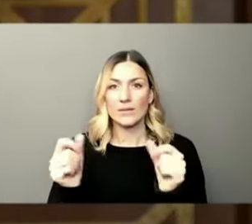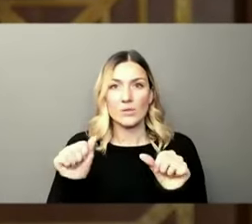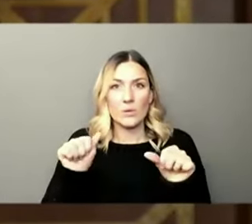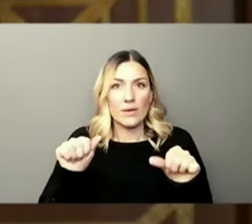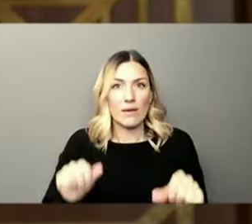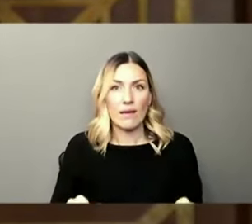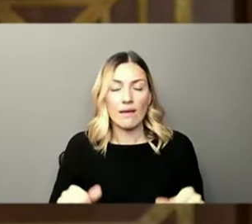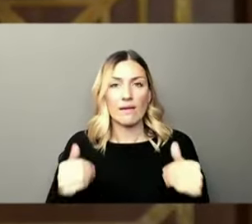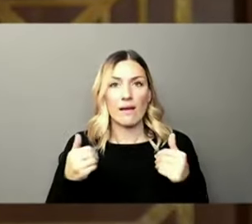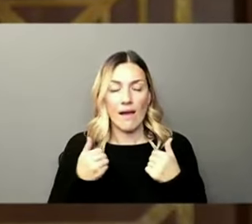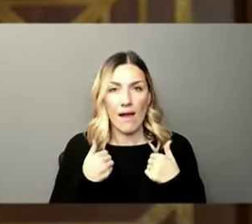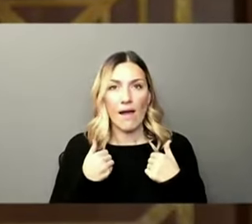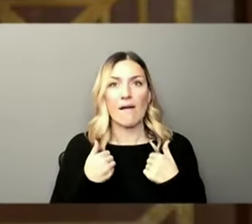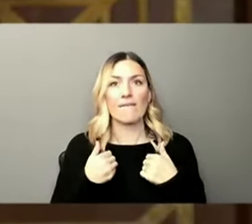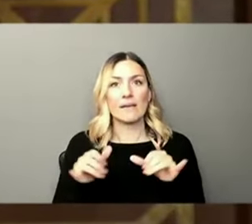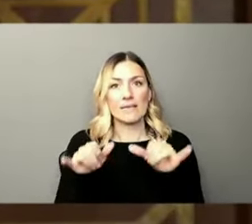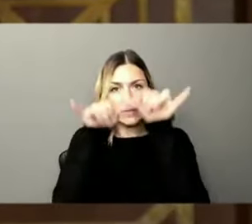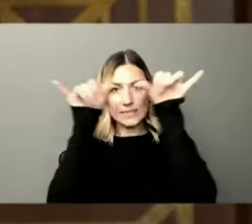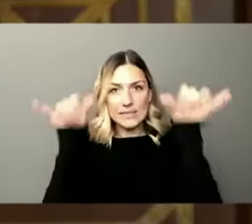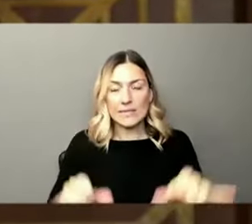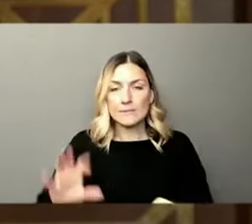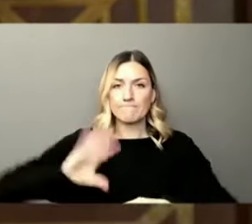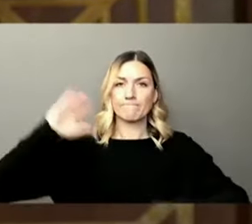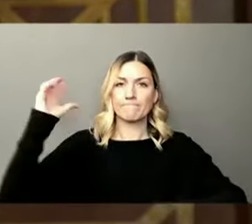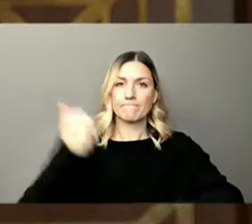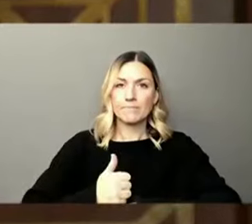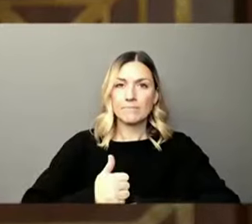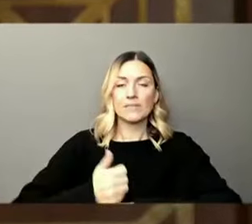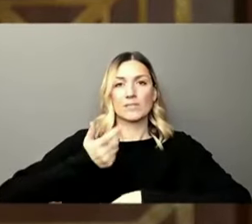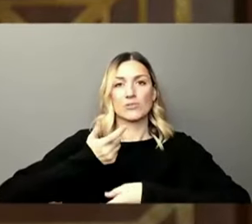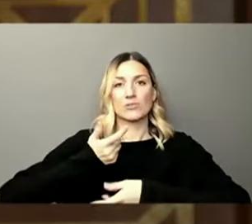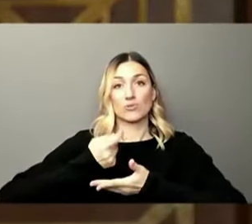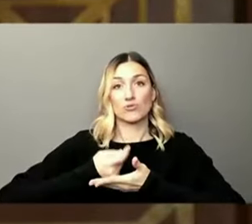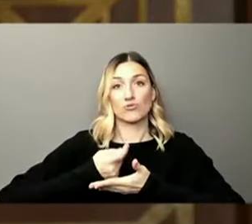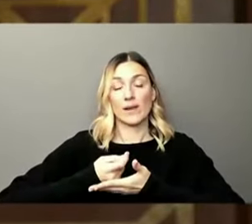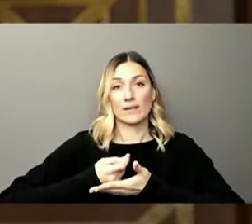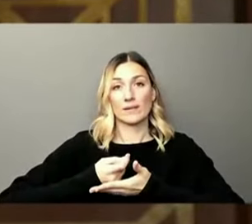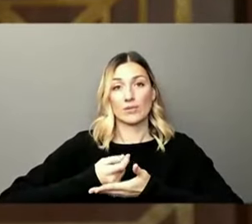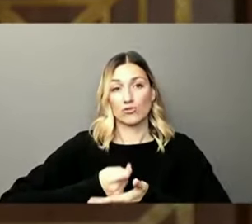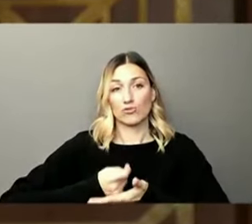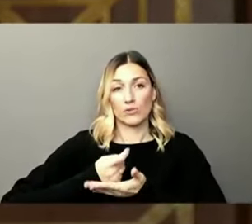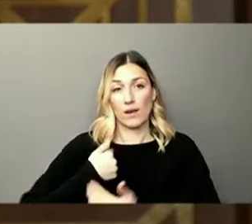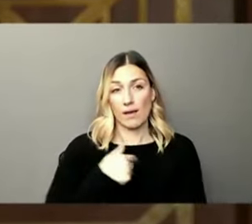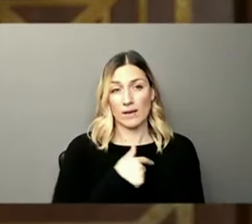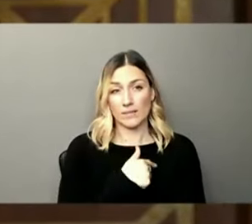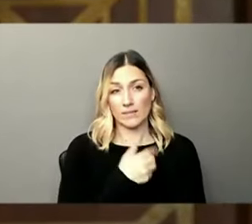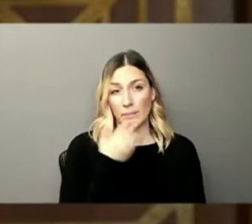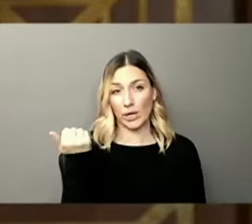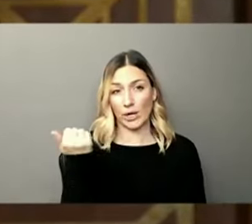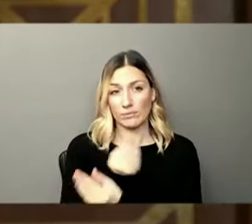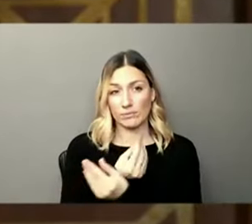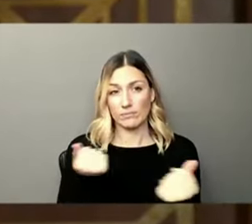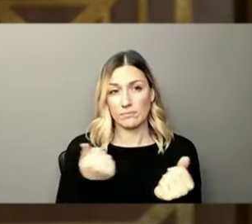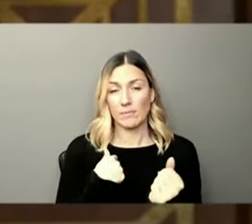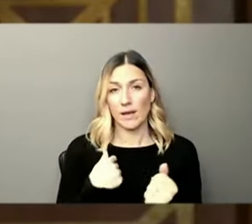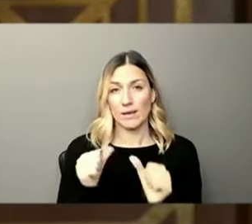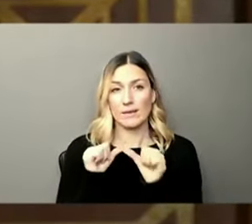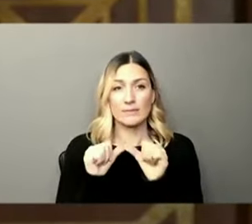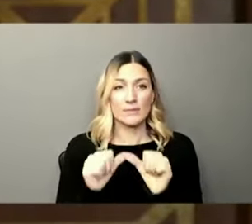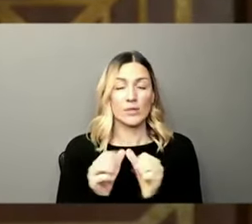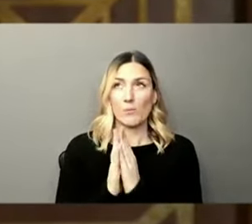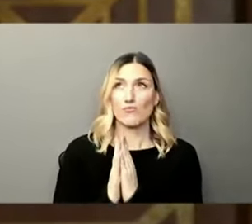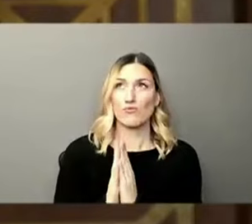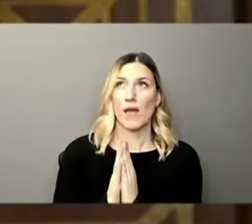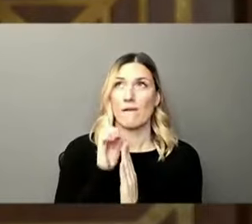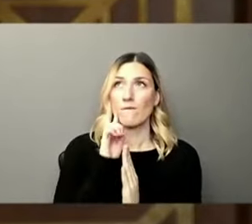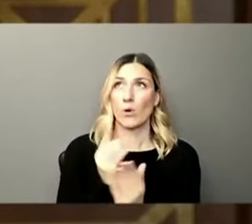developed and better treatment for us. You know, I pray all the time for a cure, but I don't know if